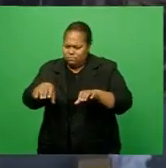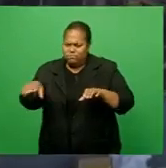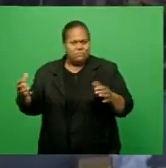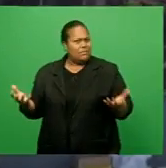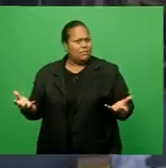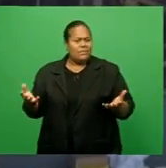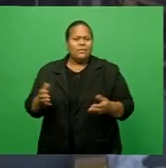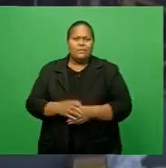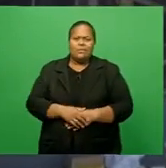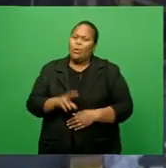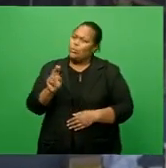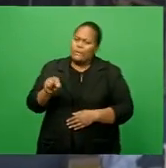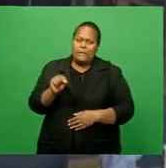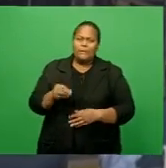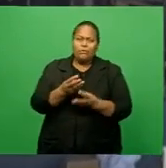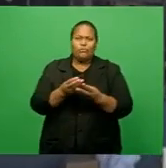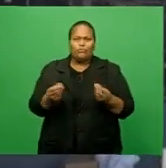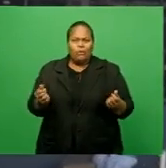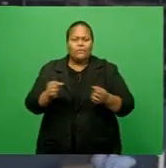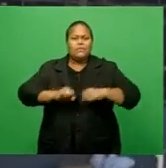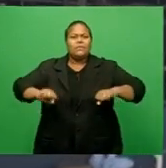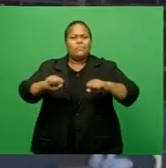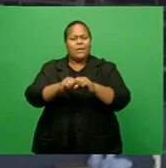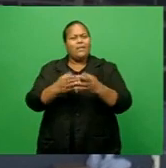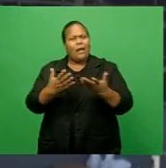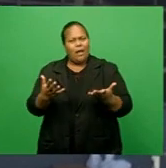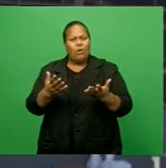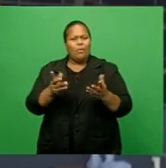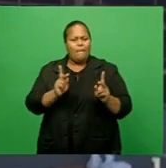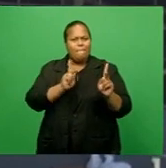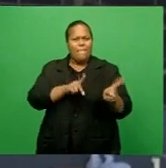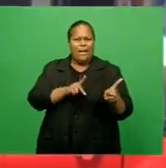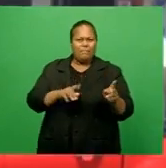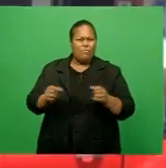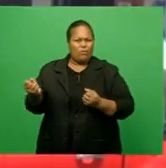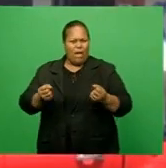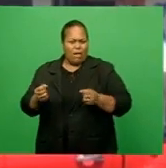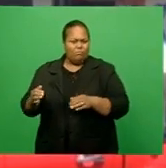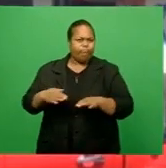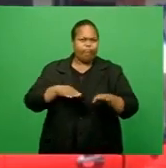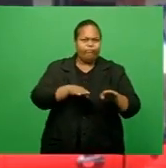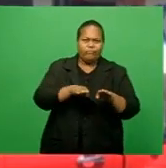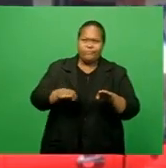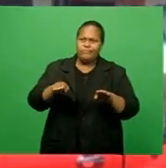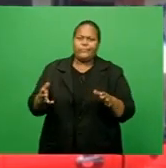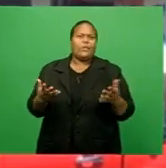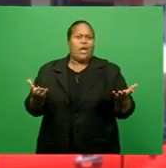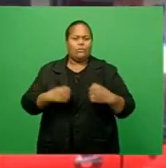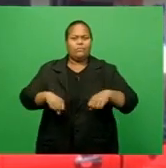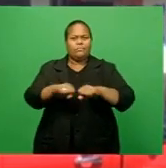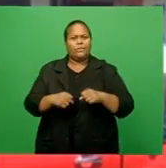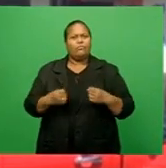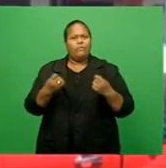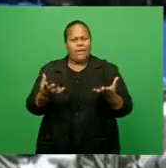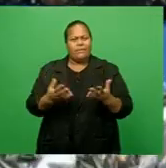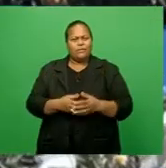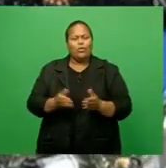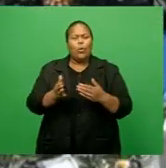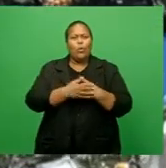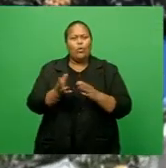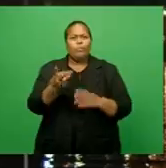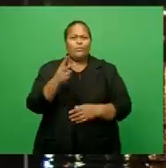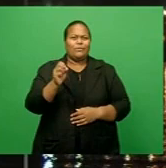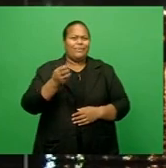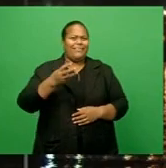space shortage and providing parking space. The Nosuri market was opened in 2015. Kritika Kumar, FBC